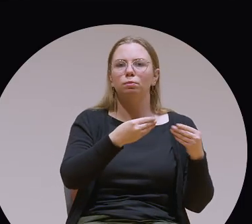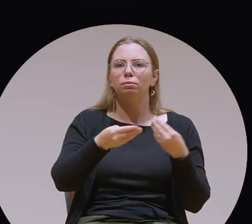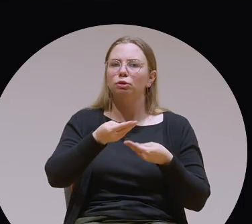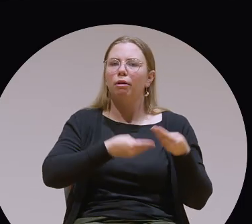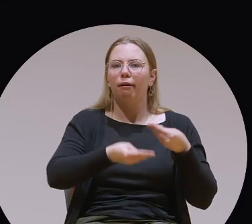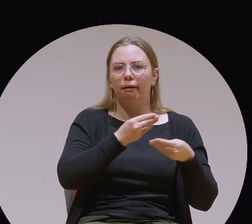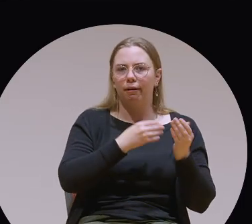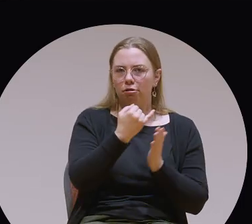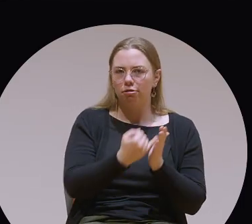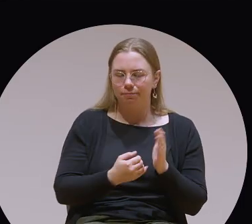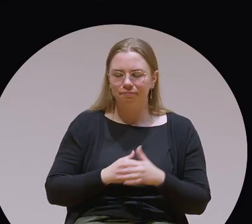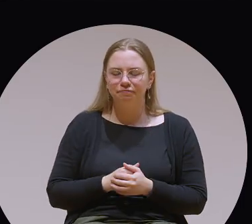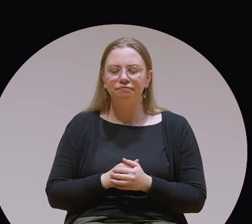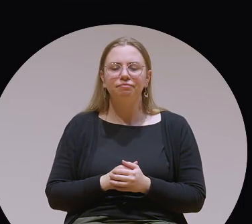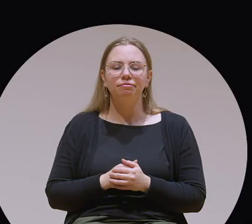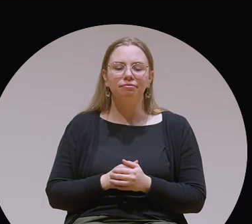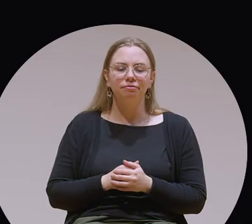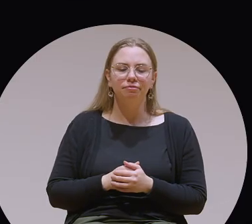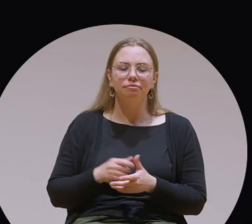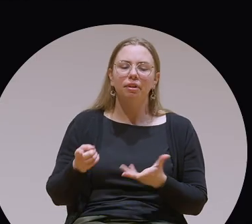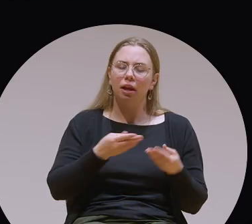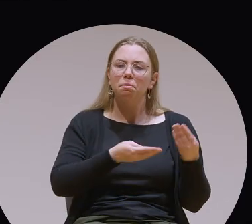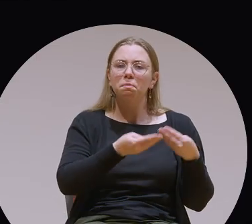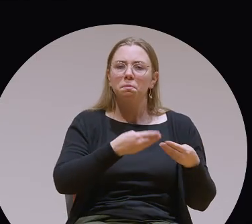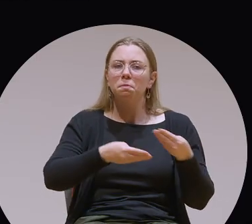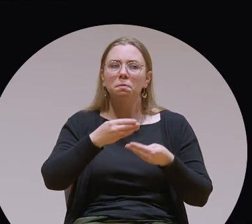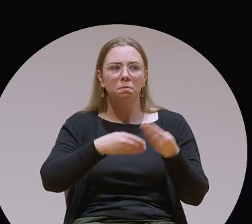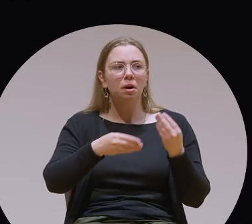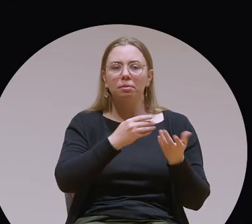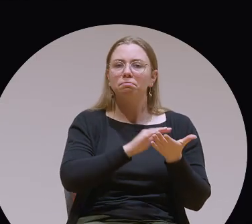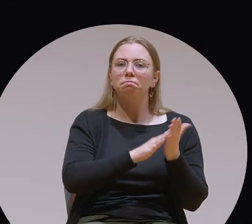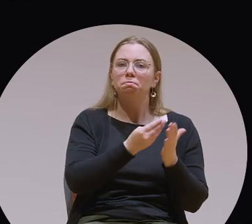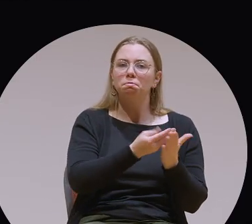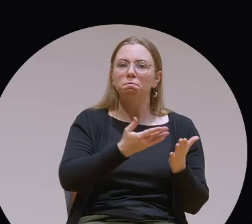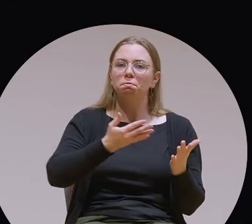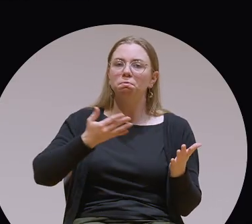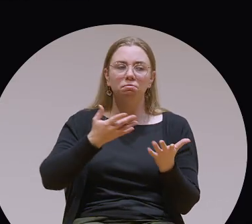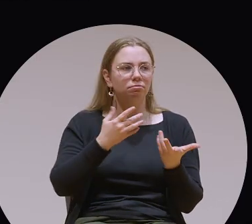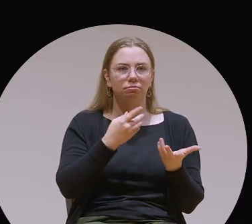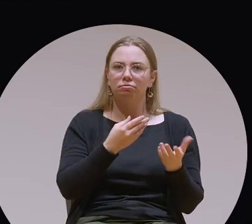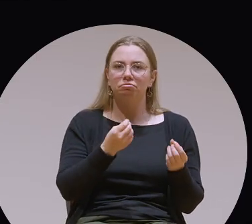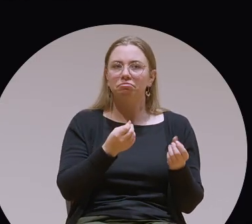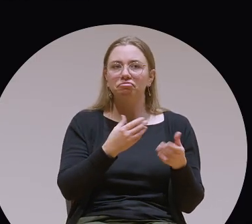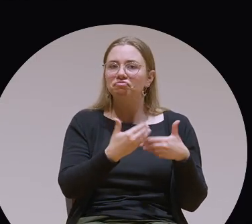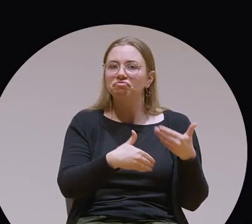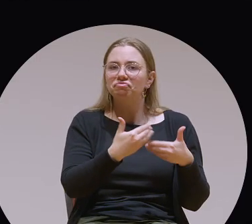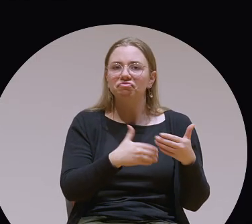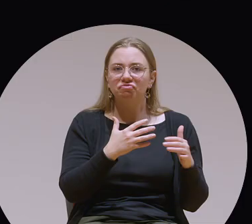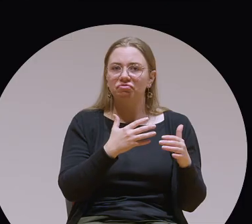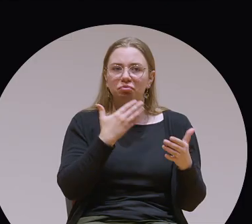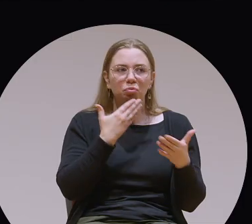was insider trading. He certainly made a very, very large fortune in a very short time in London, and moved back